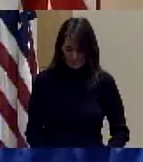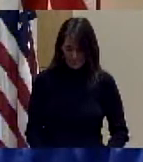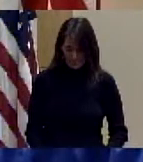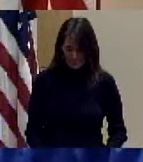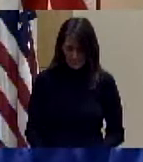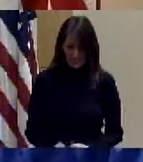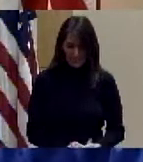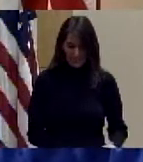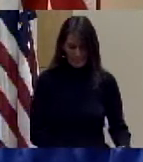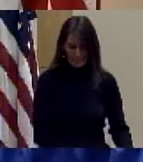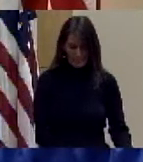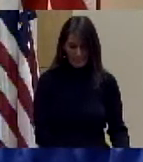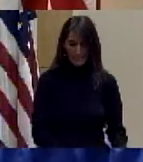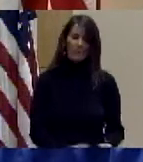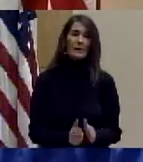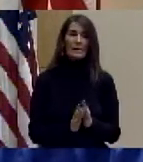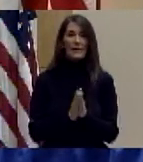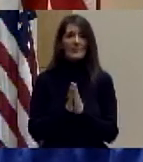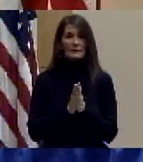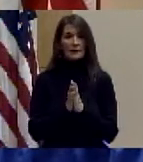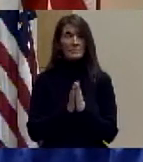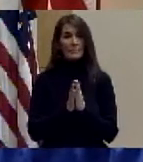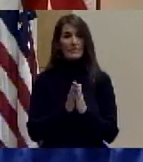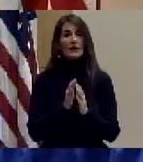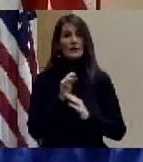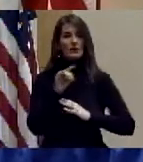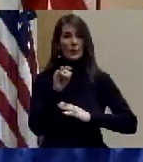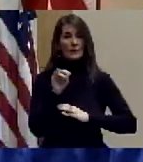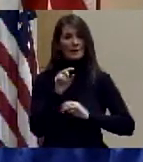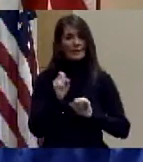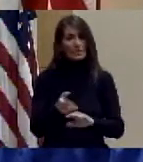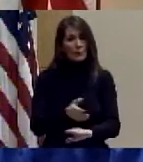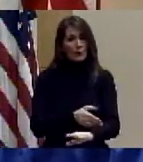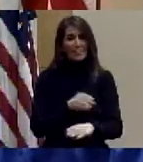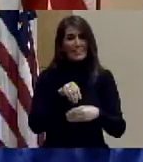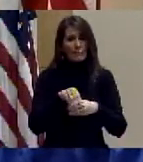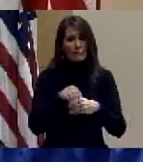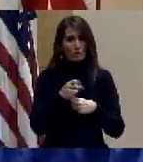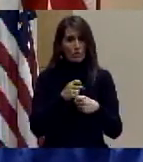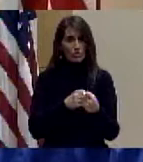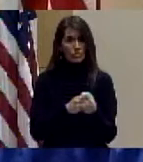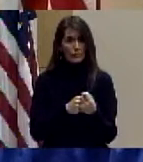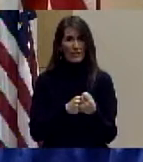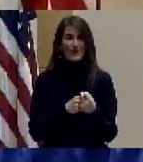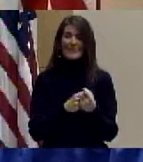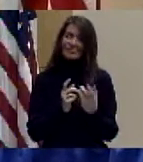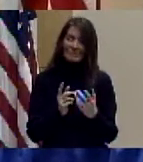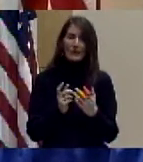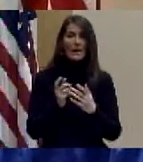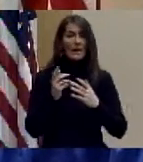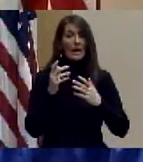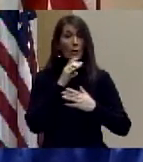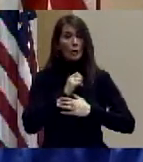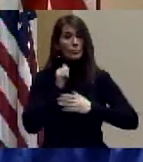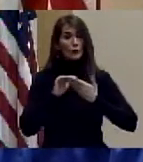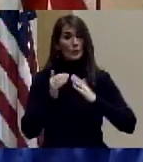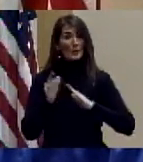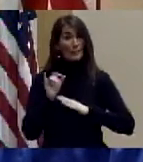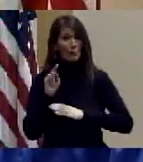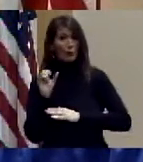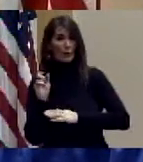Incentive zoning can also be a tool to improve our infrastructure. But in an older community like Brighton, we must devote